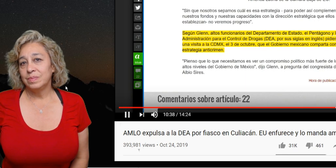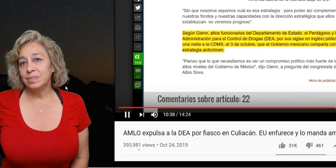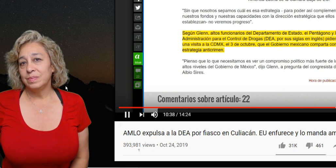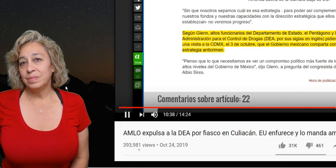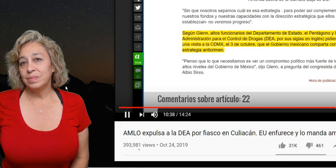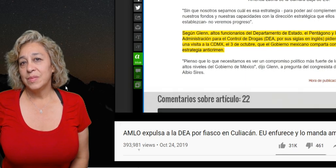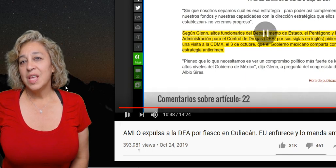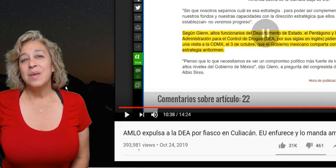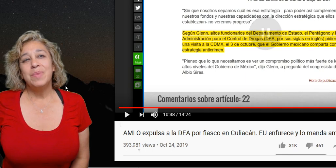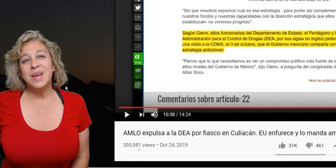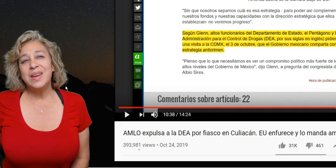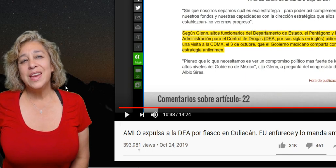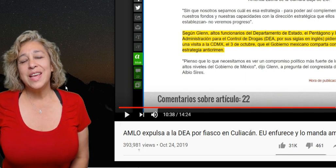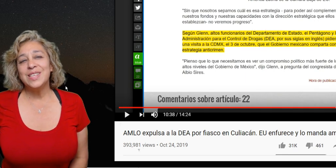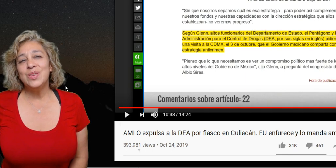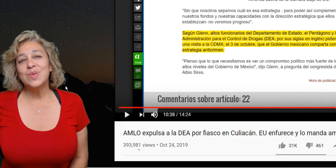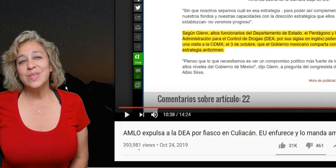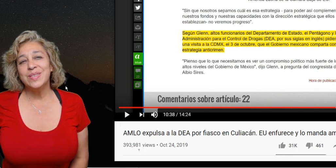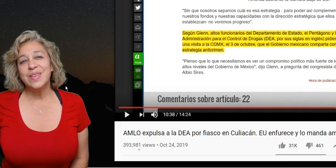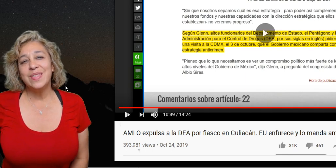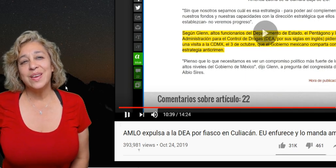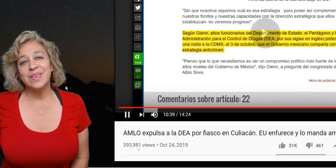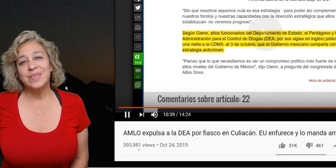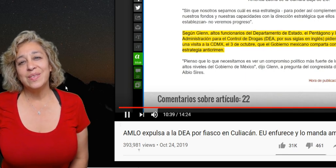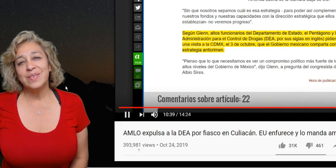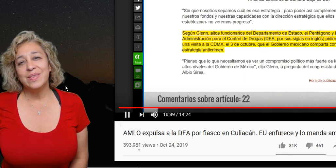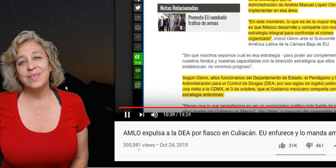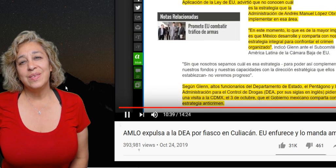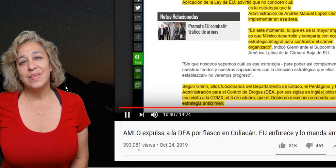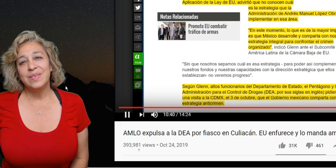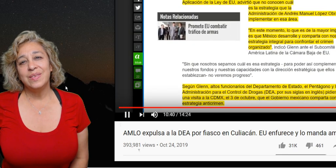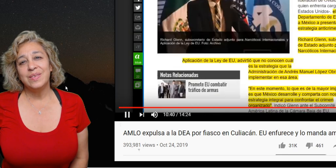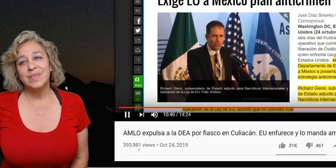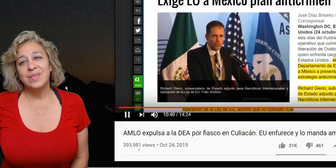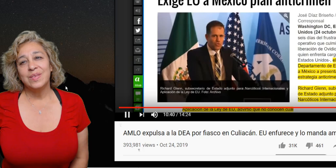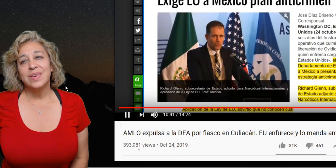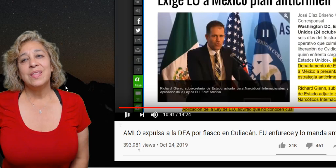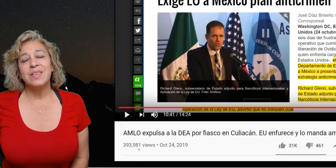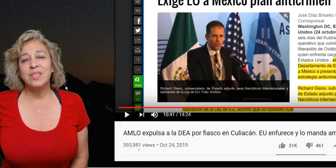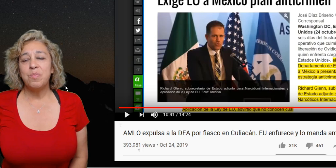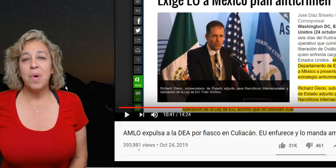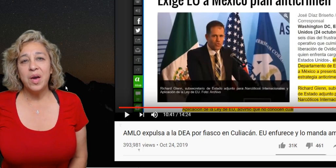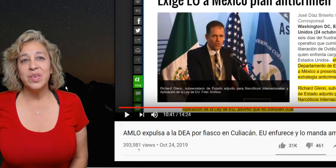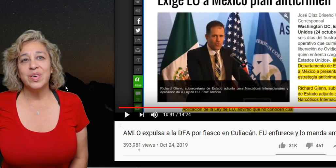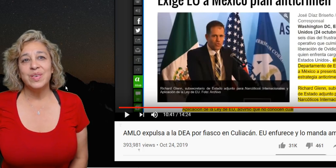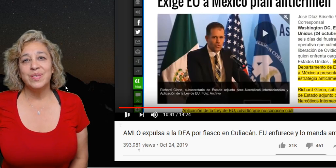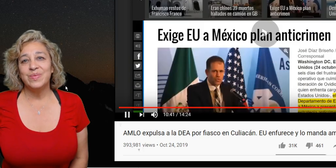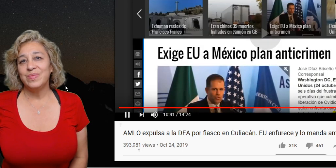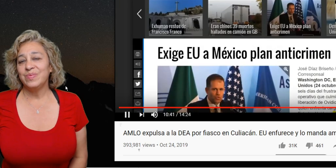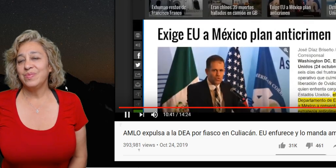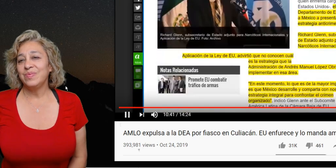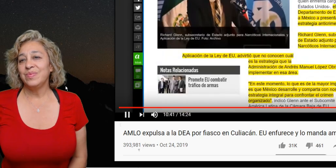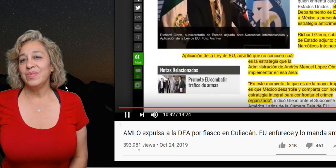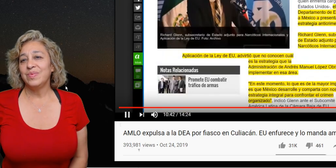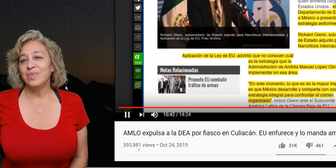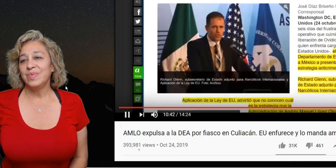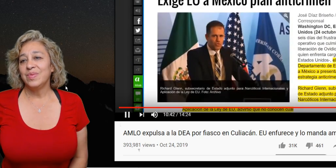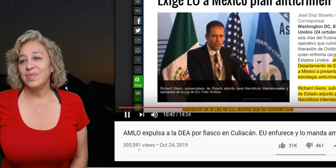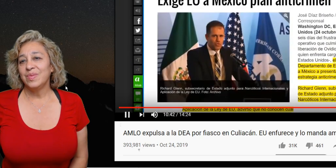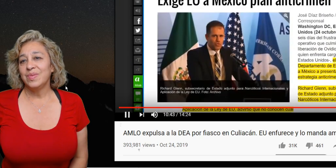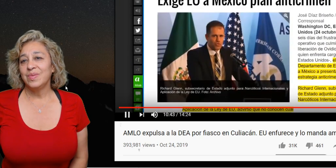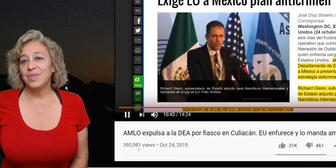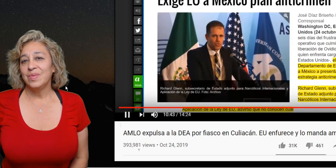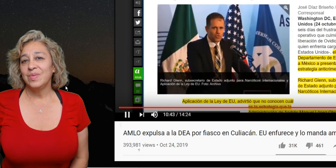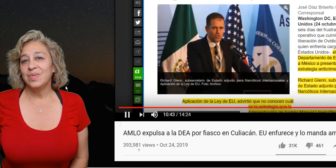se ve que. But in any case, you can see that. O sea, están enojados. That they're bothered. Enojados porque